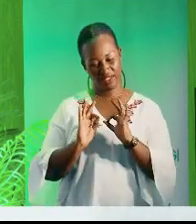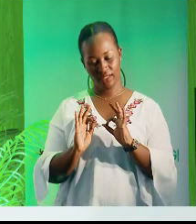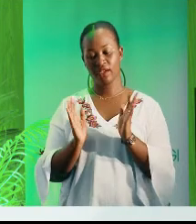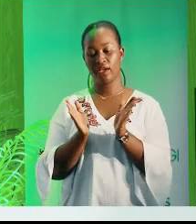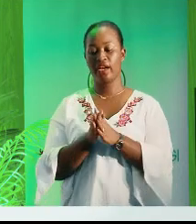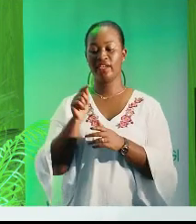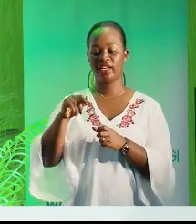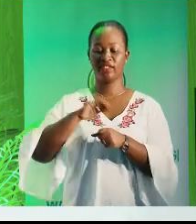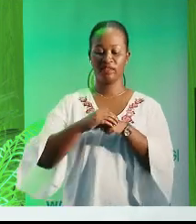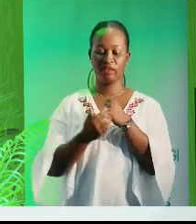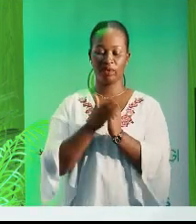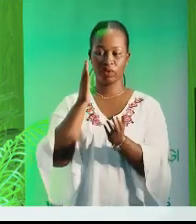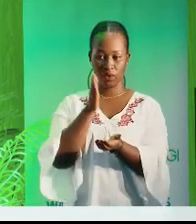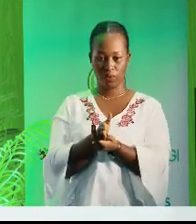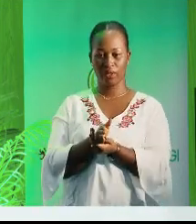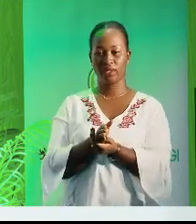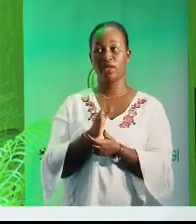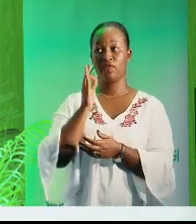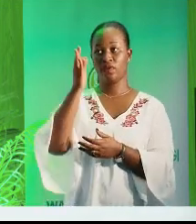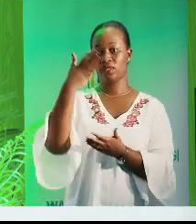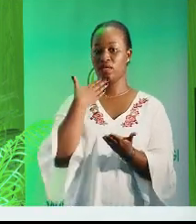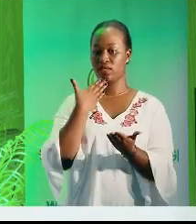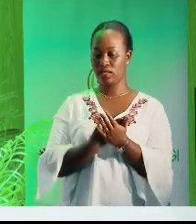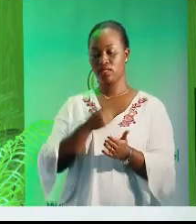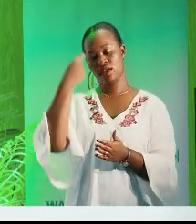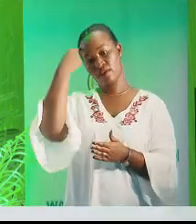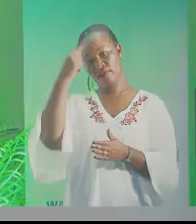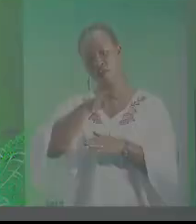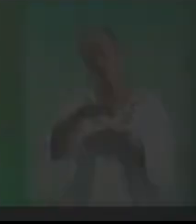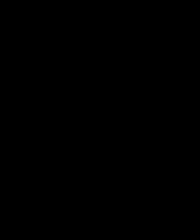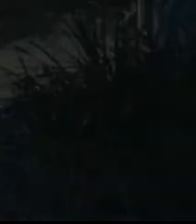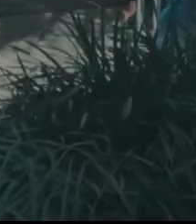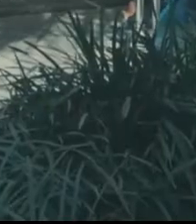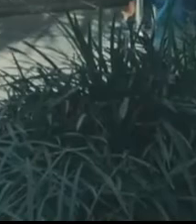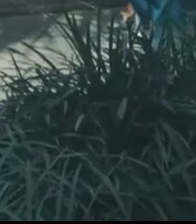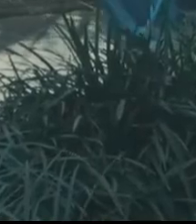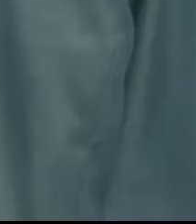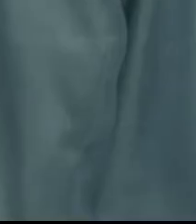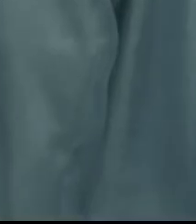ensures a prosperous future for all Rwandans.